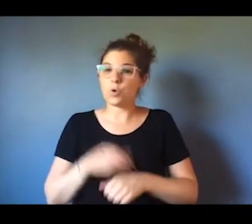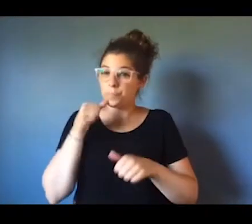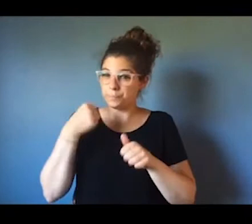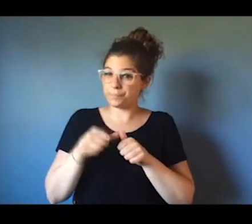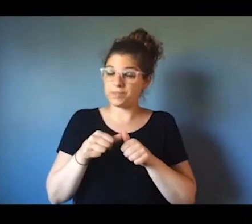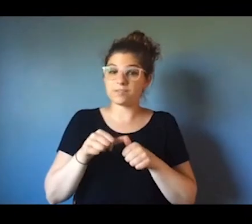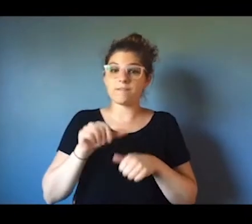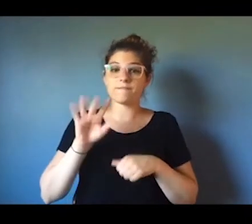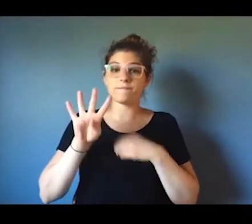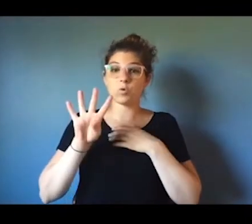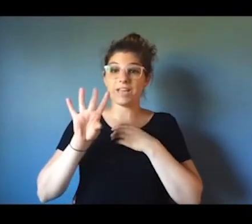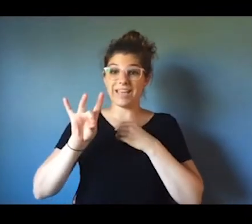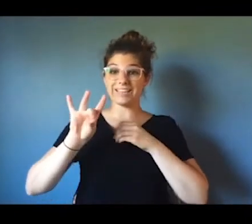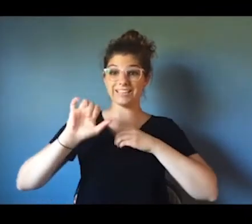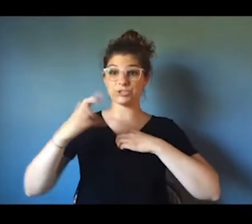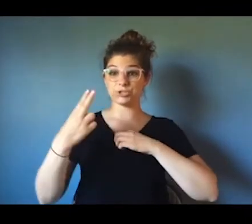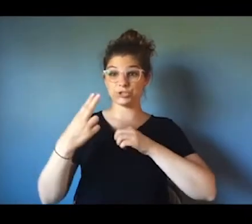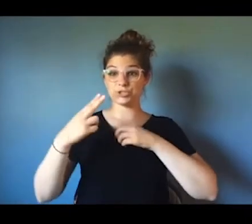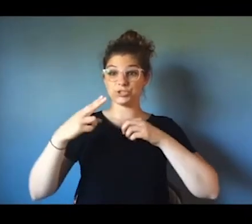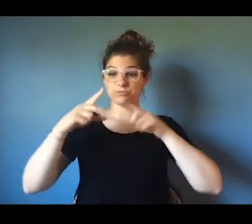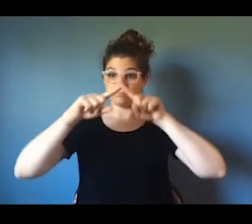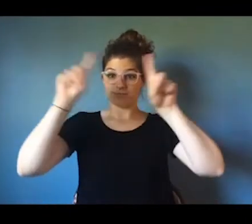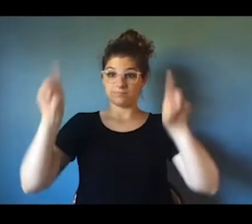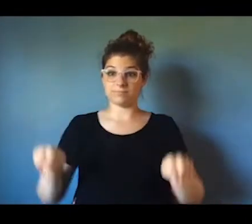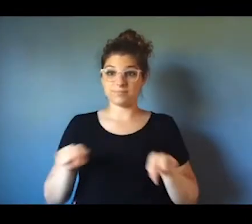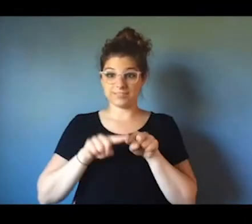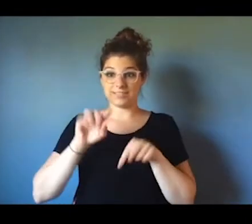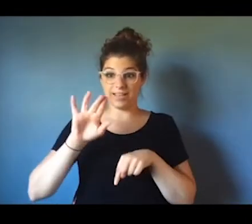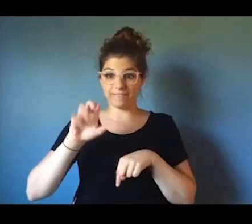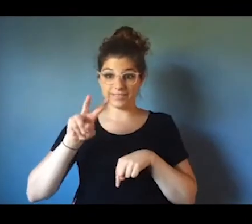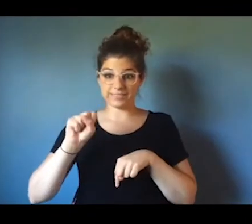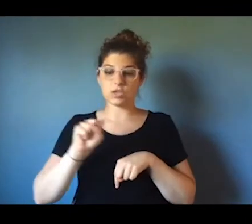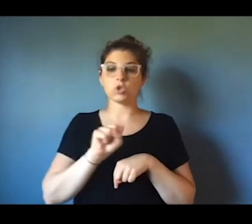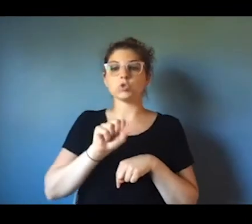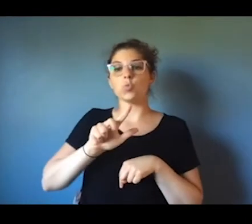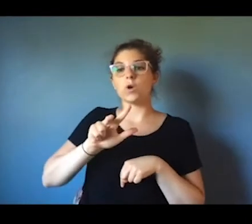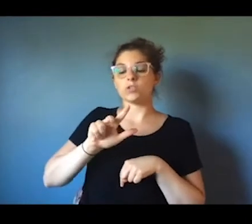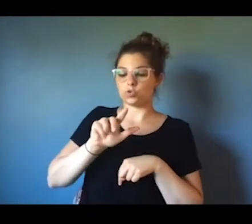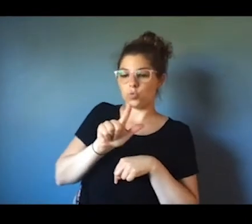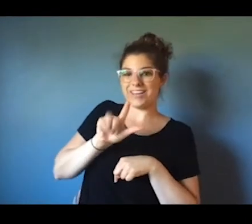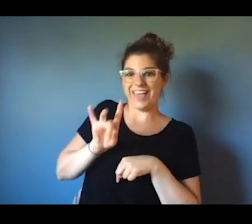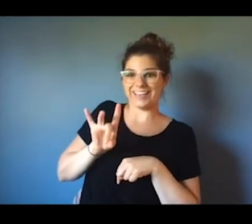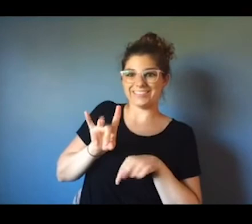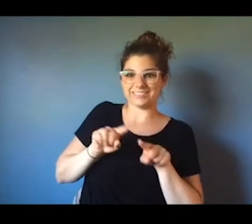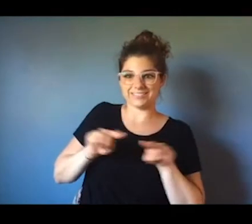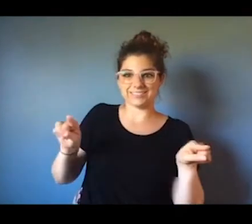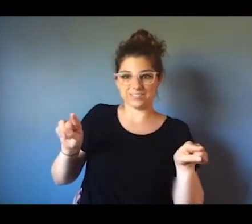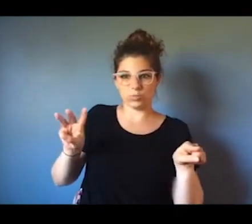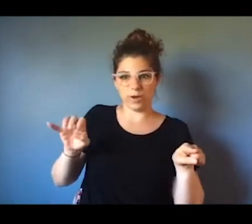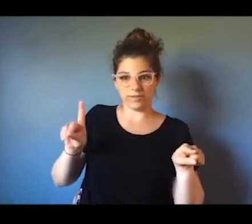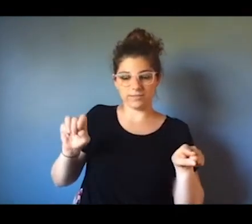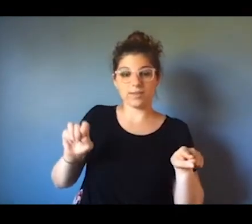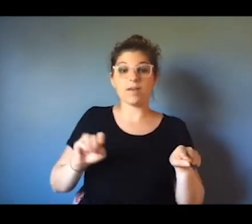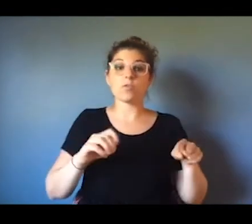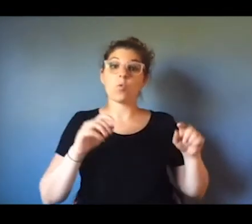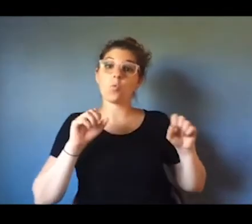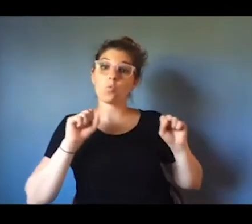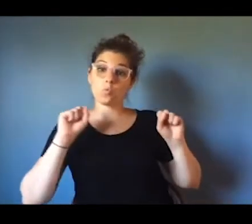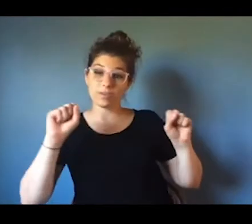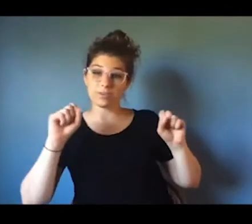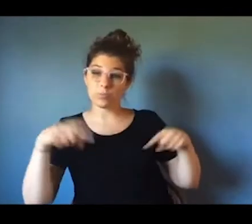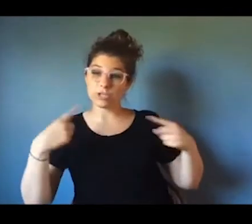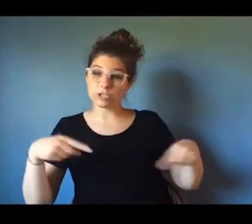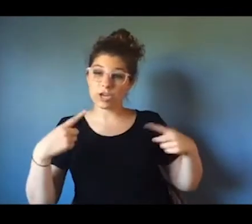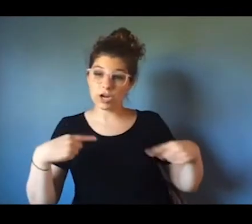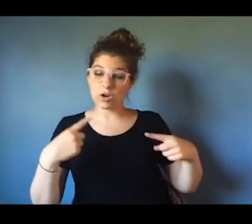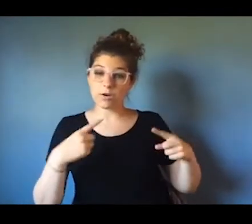to refresh, it's a 48-inch tall canvas by 24 inches wide. And the figure down on the bottom, the figure